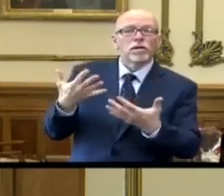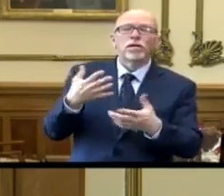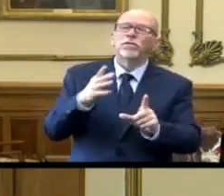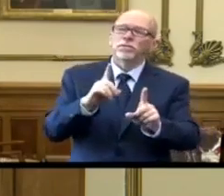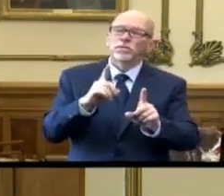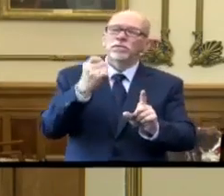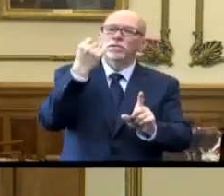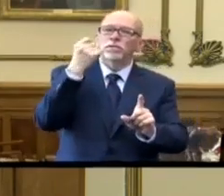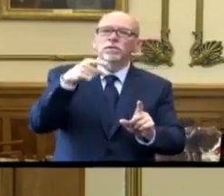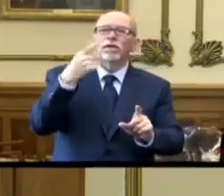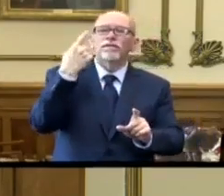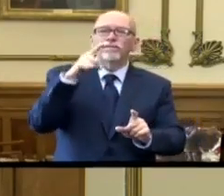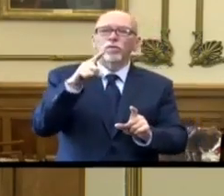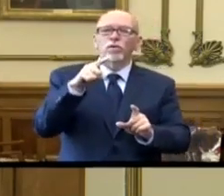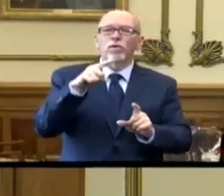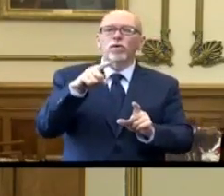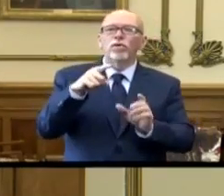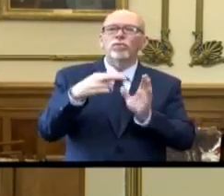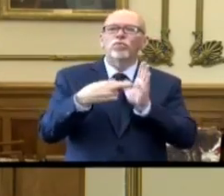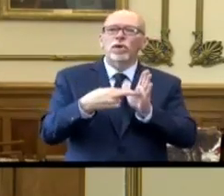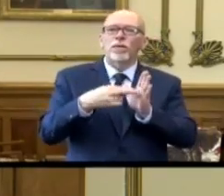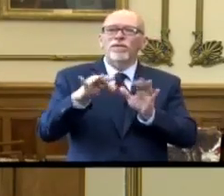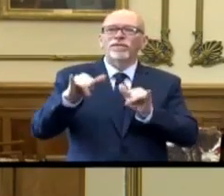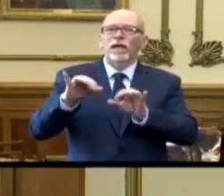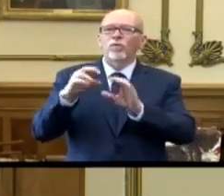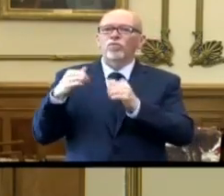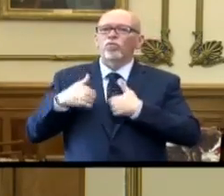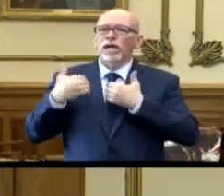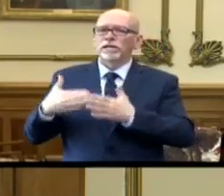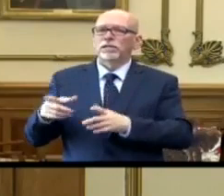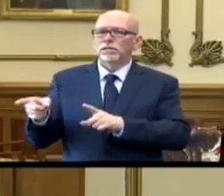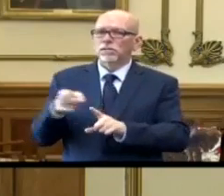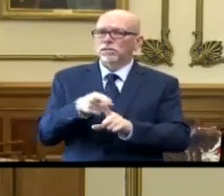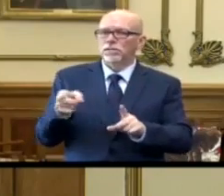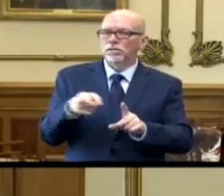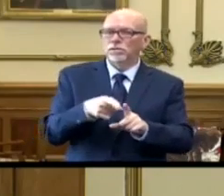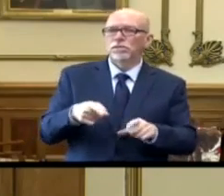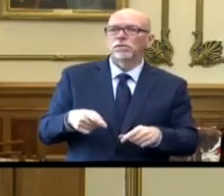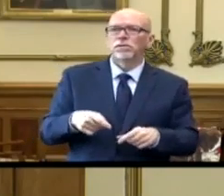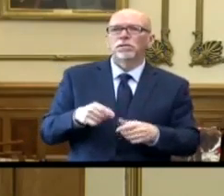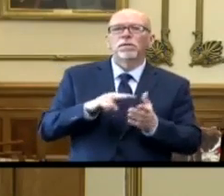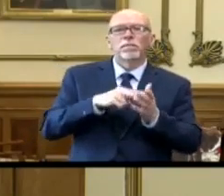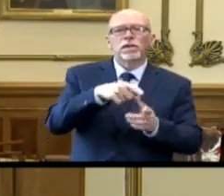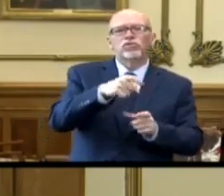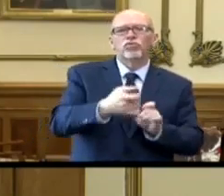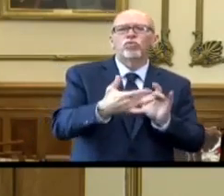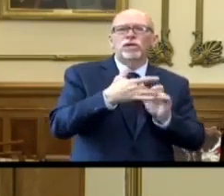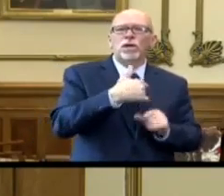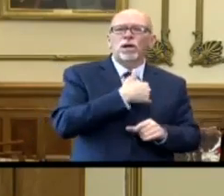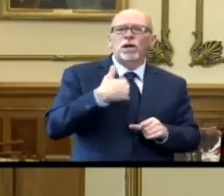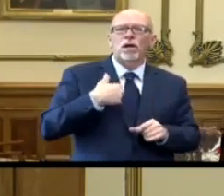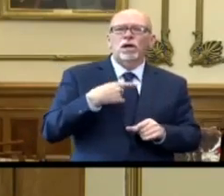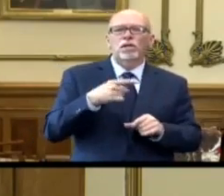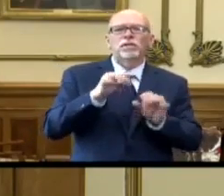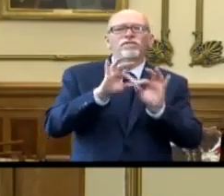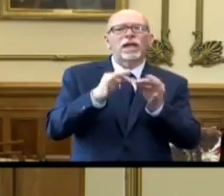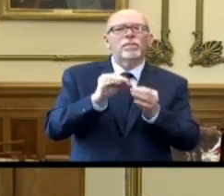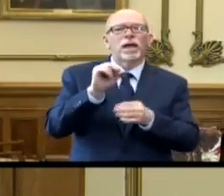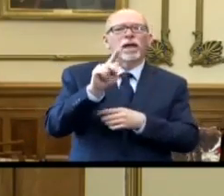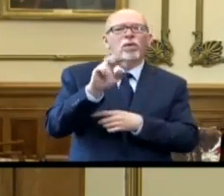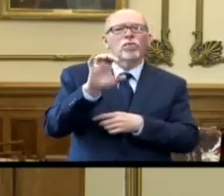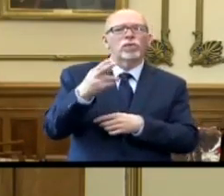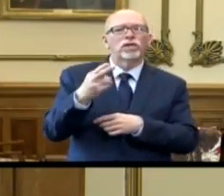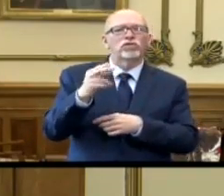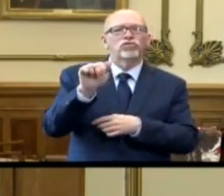this is for the representative of that resident, then they should reach out to us at Family Outreach